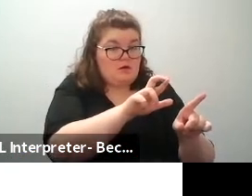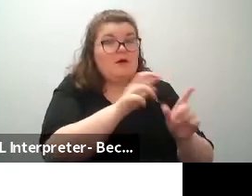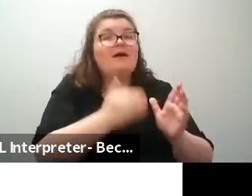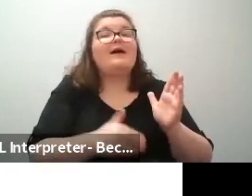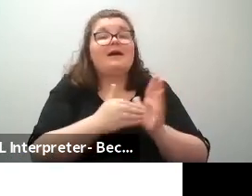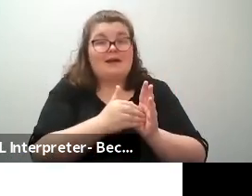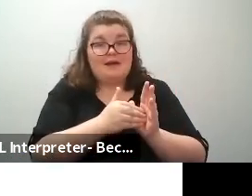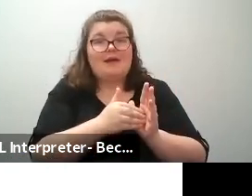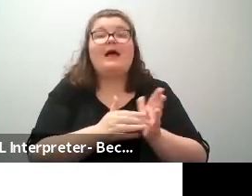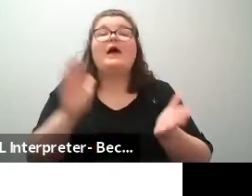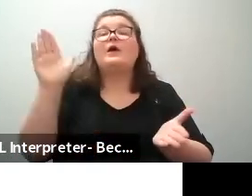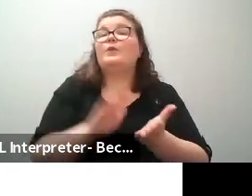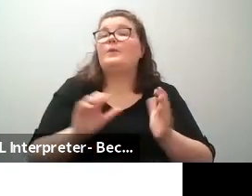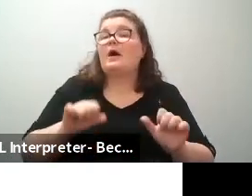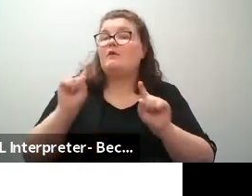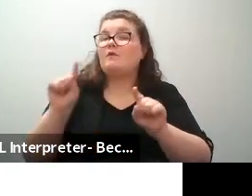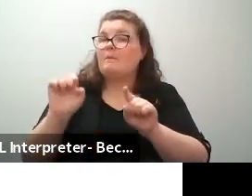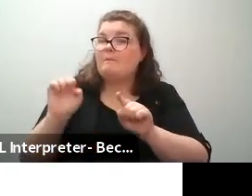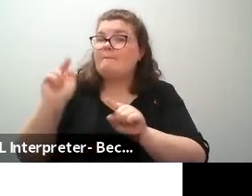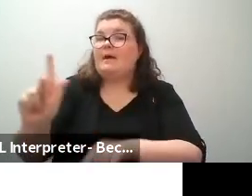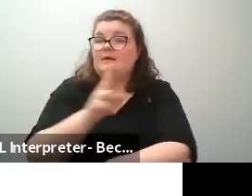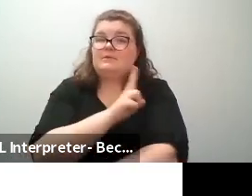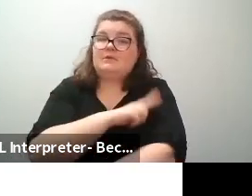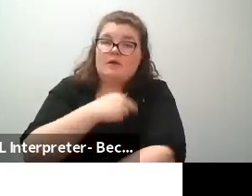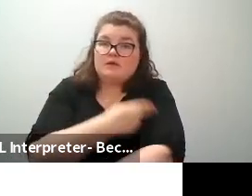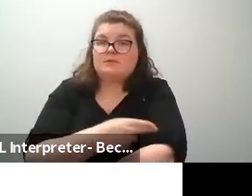reduced odds of having a return visit to